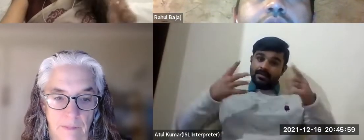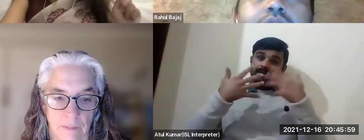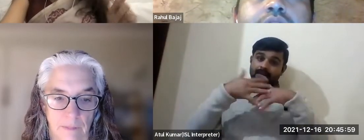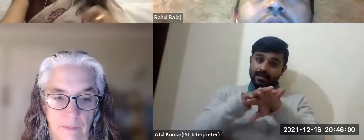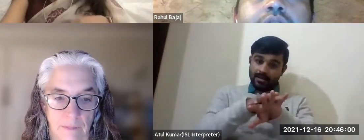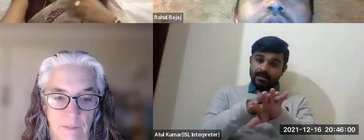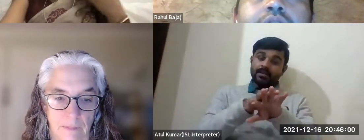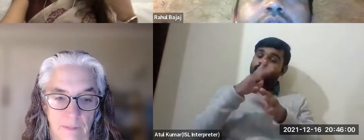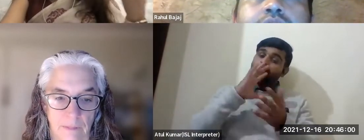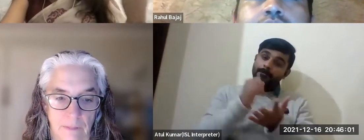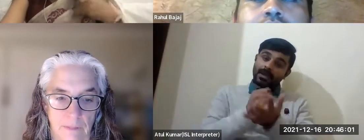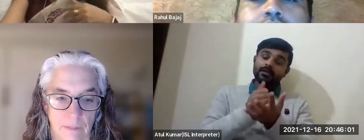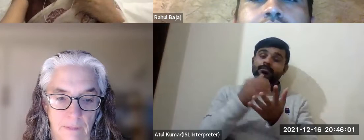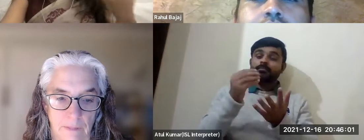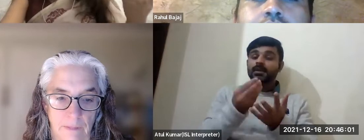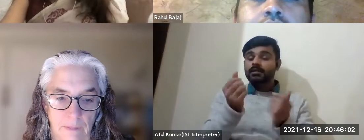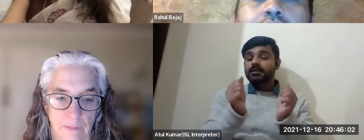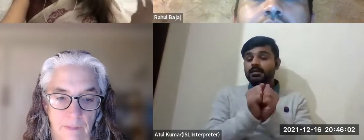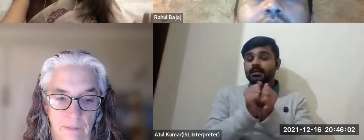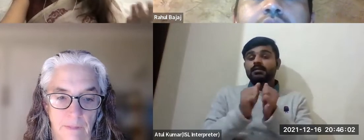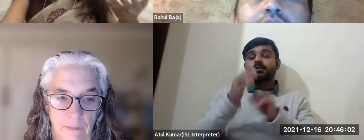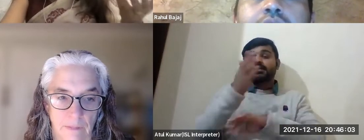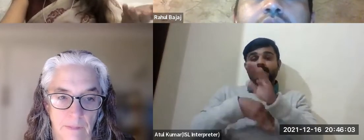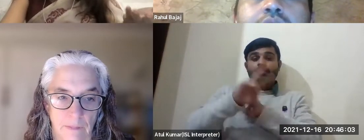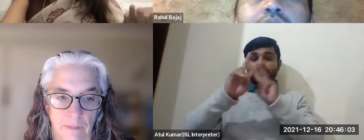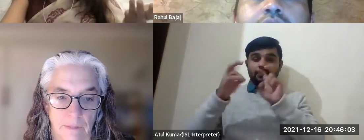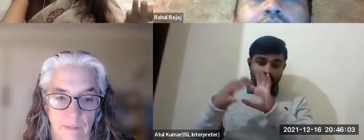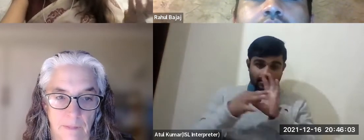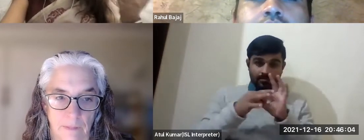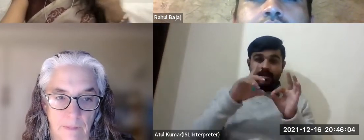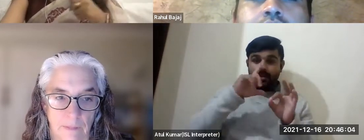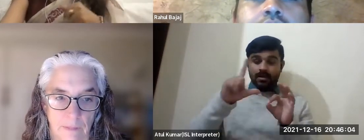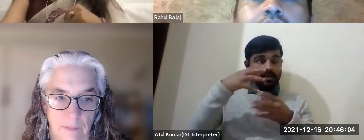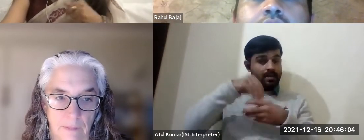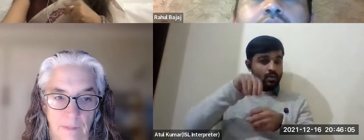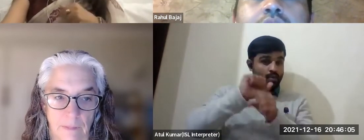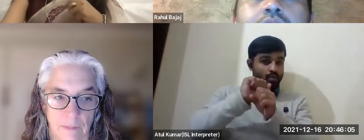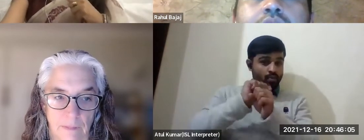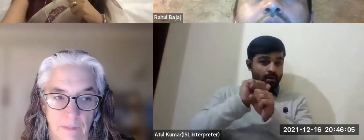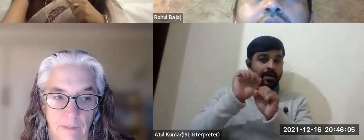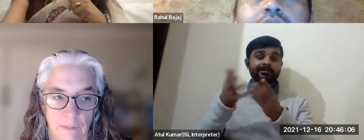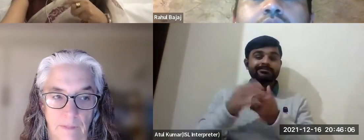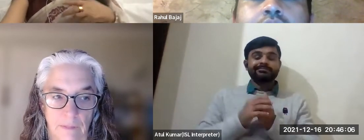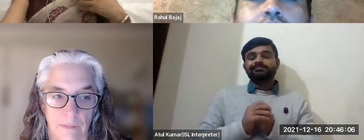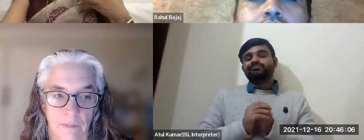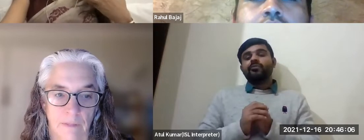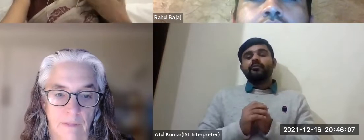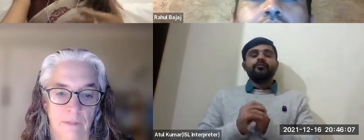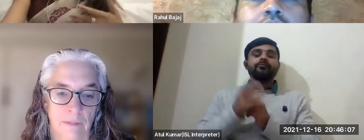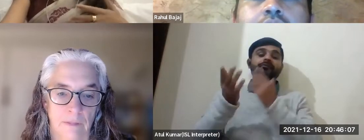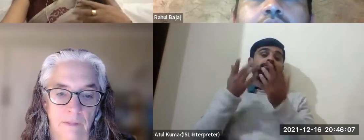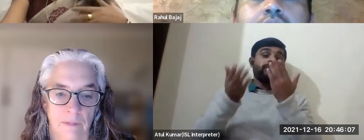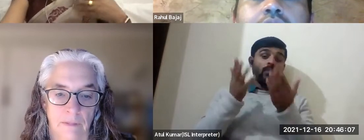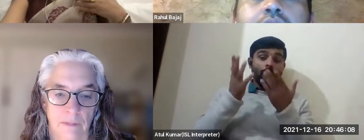inclusion mandate, maybe with an organization like Disability In, which Lainey works with also. And if they've made